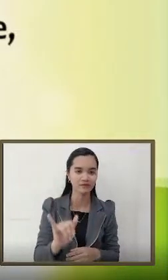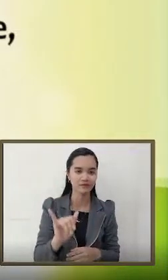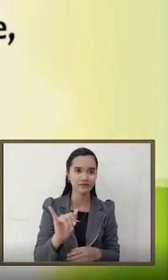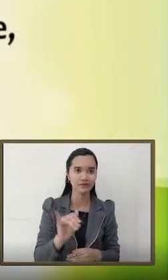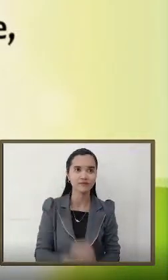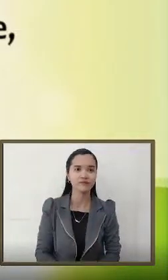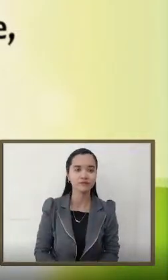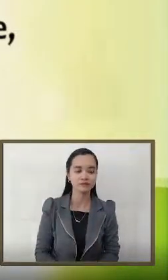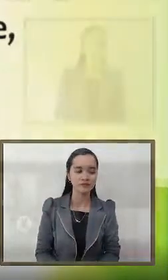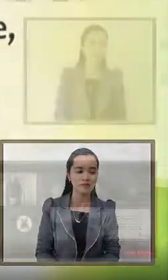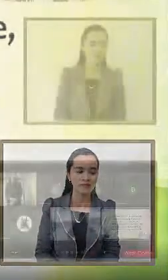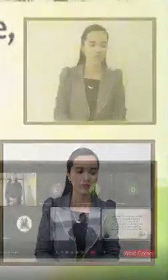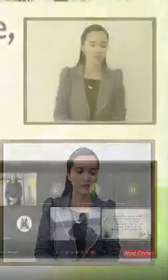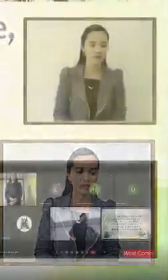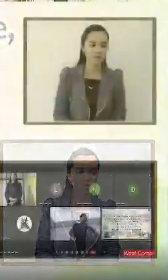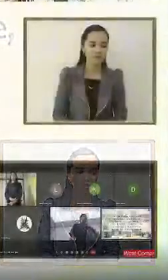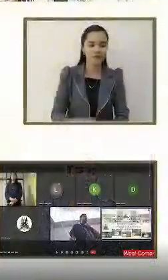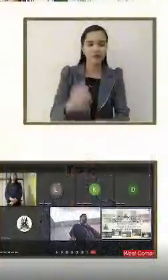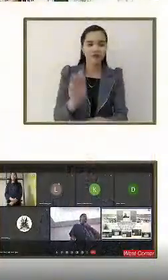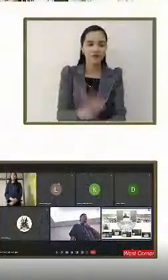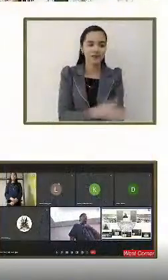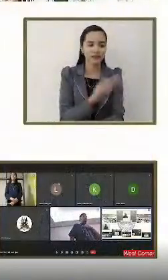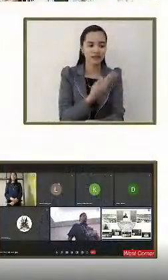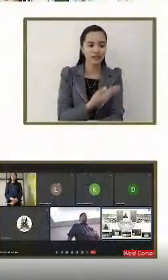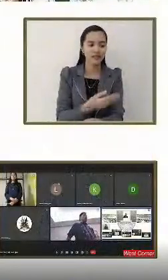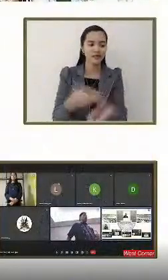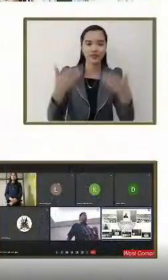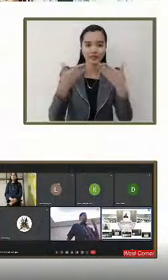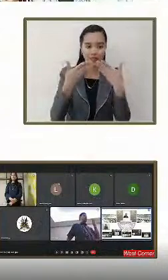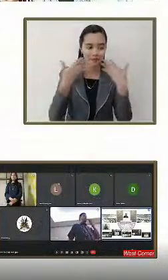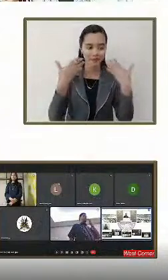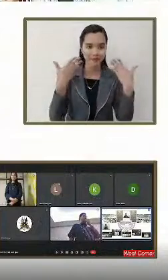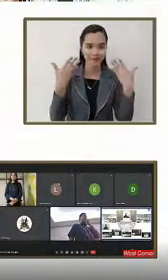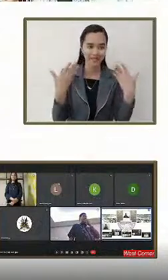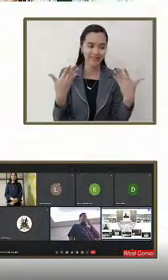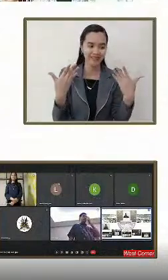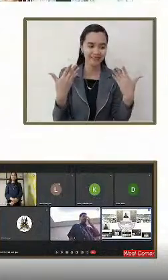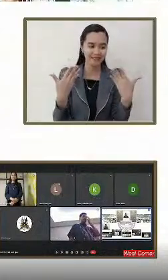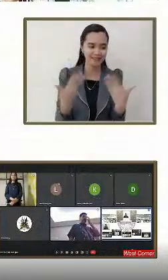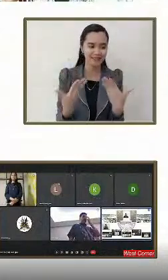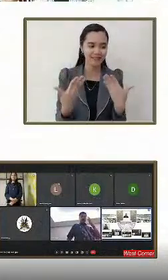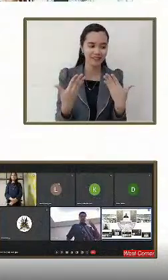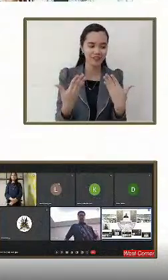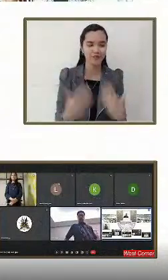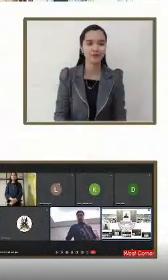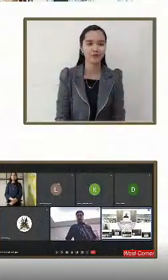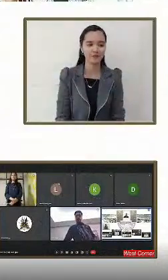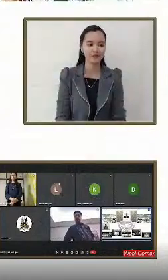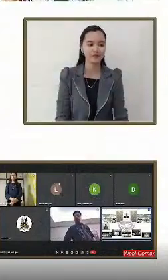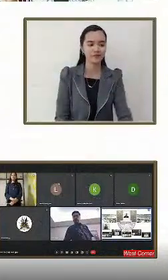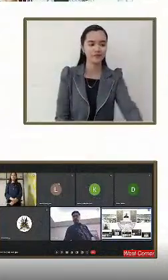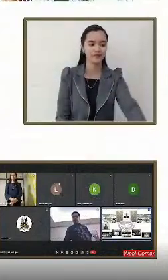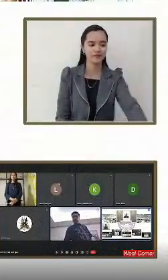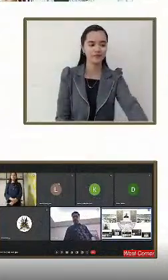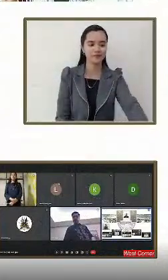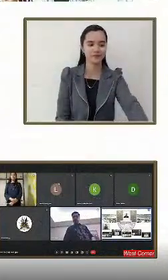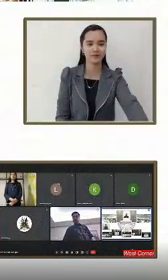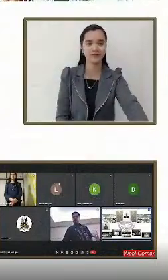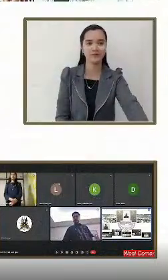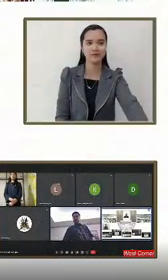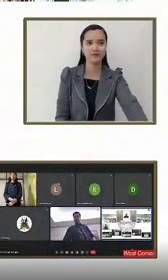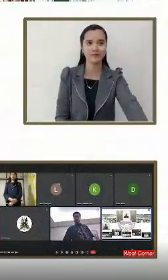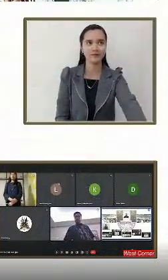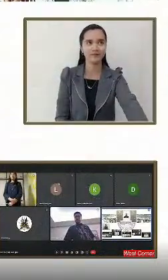kapatid, let's sing this song with smile. Minsan tinitingnan ko yung mga nasa Google Meet, mas masaya pa sila kaysa sa ating mga nandito sa auditorium.